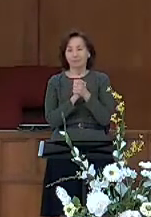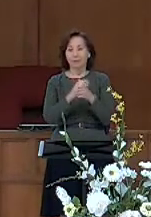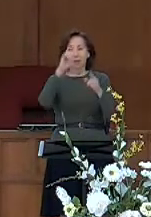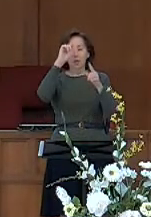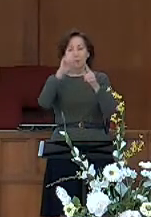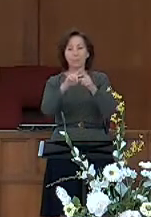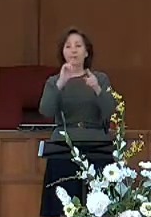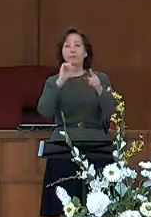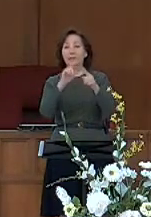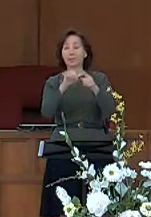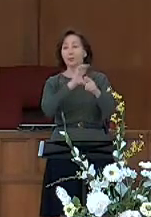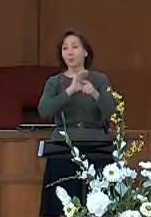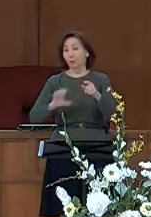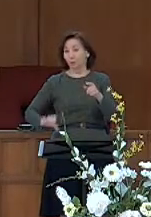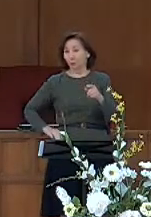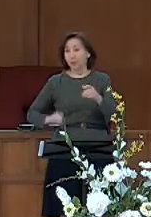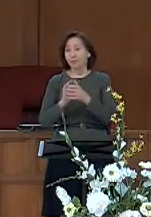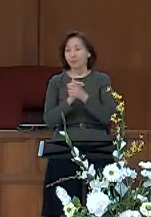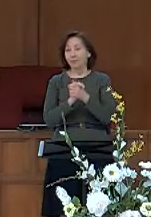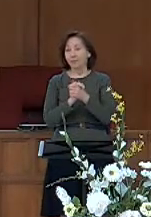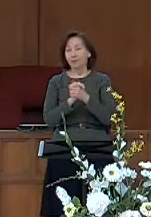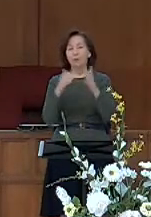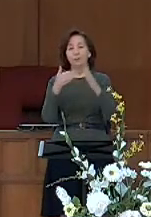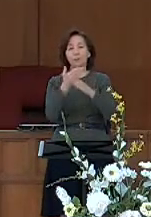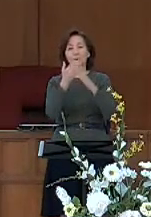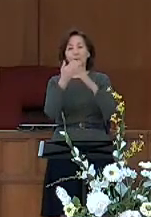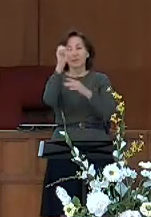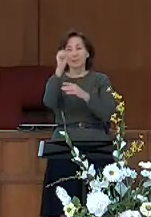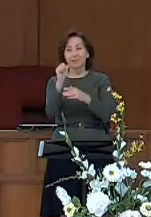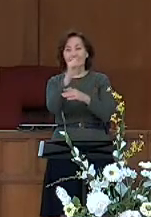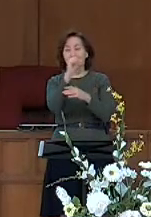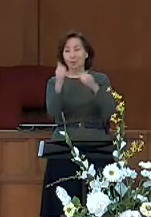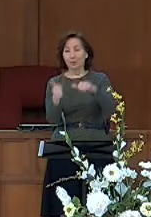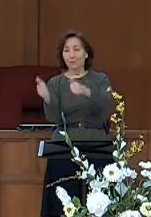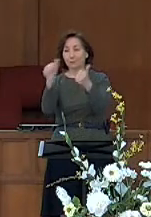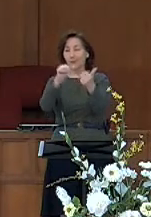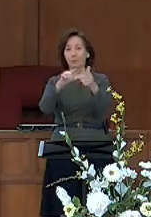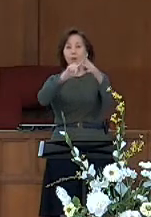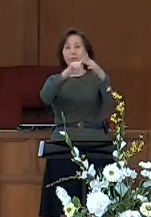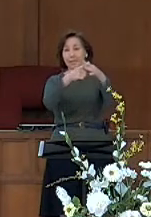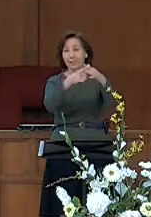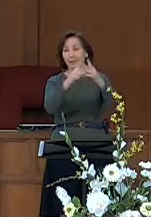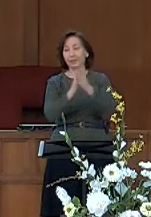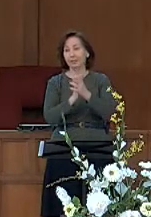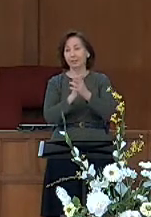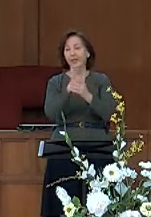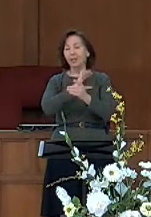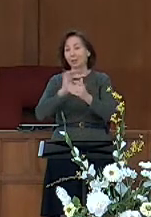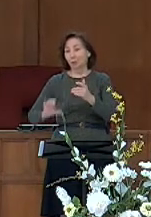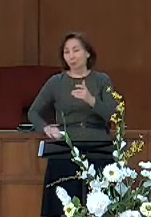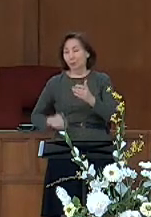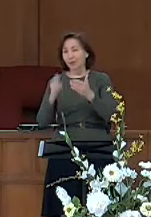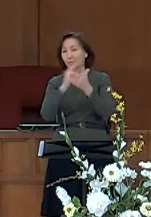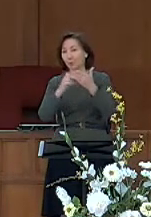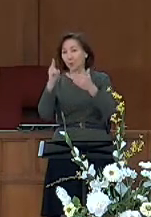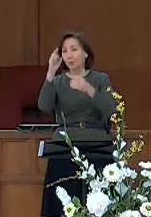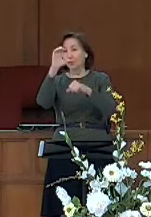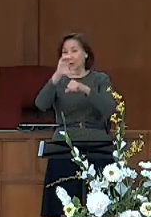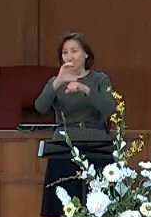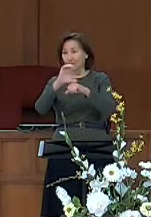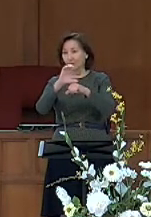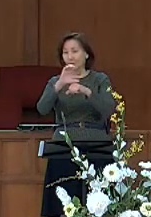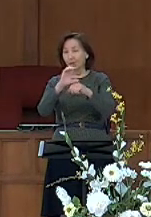Brothers and sisters in Christ, through the sacrament of baptism, we are initiated into Christ's holy church. We